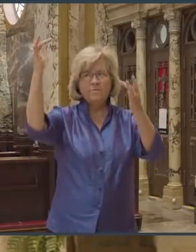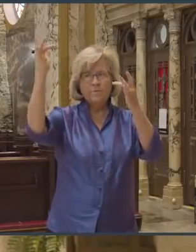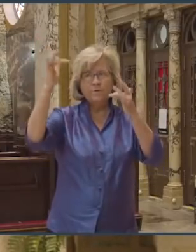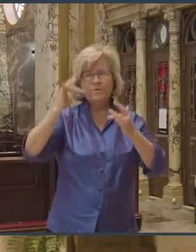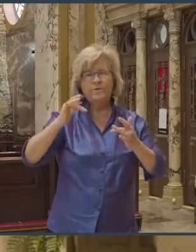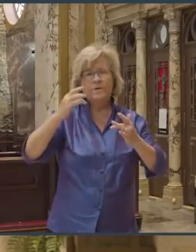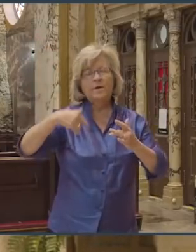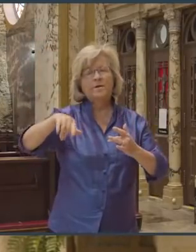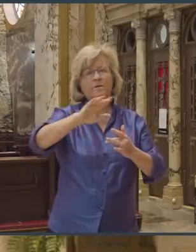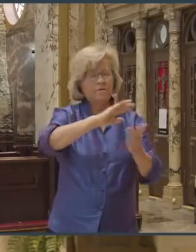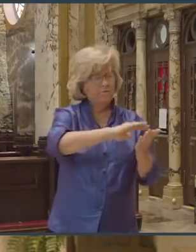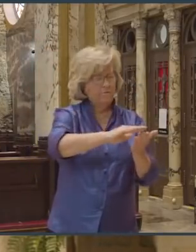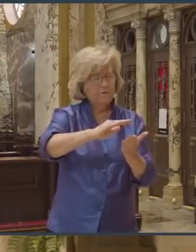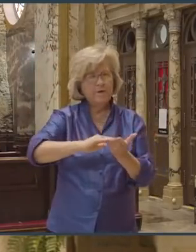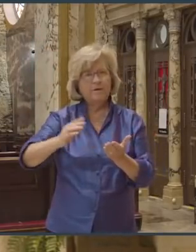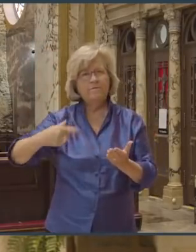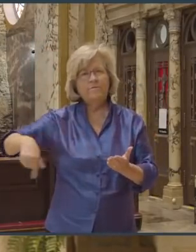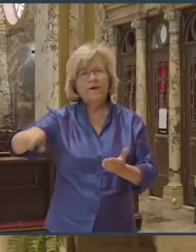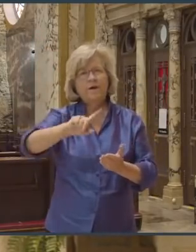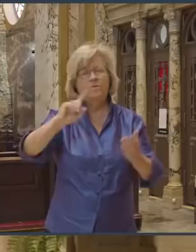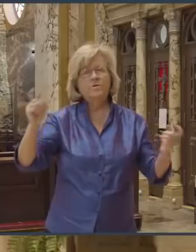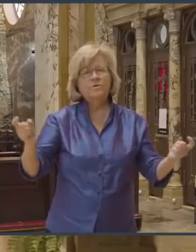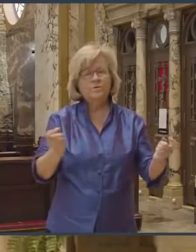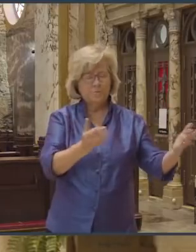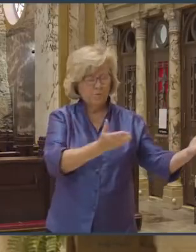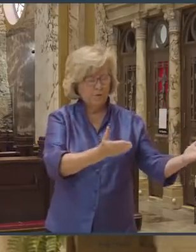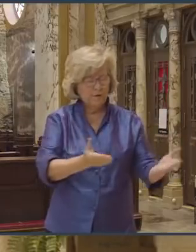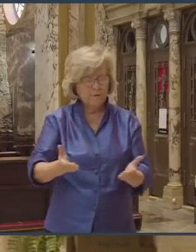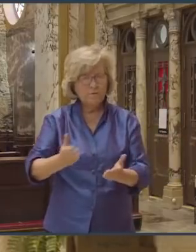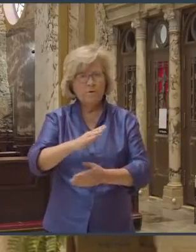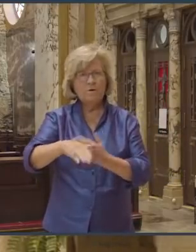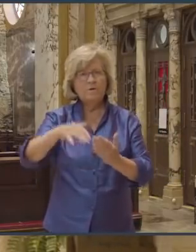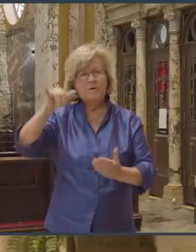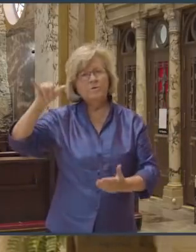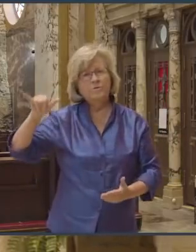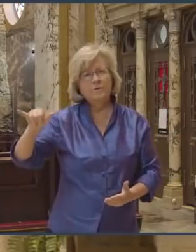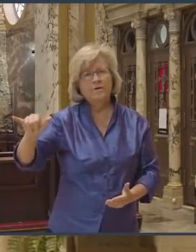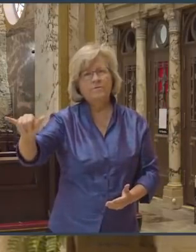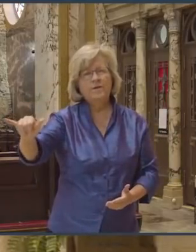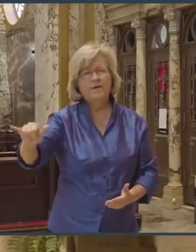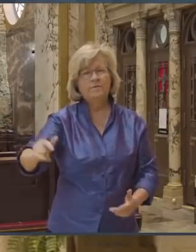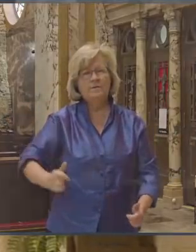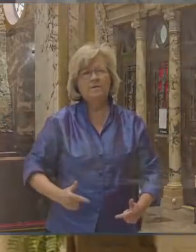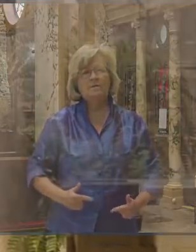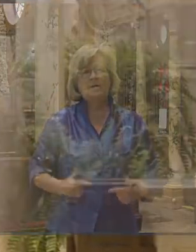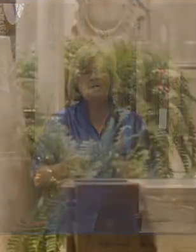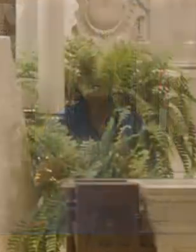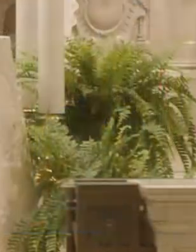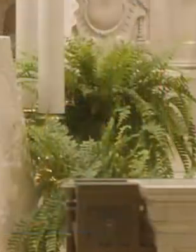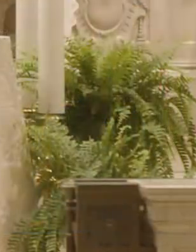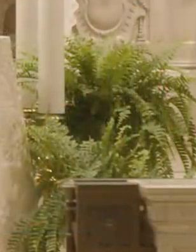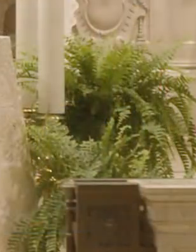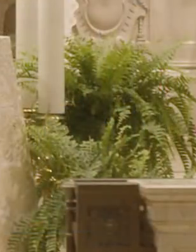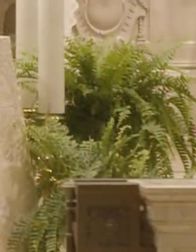us, forgive us our sins, and bring us all to everlasting life. Amen.